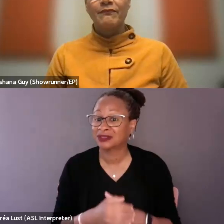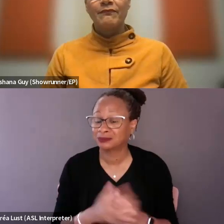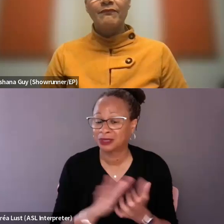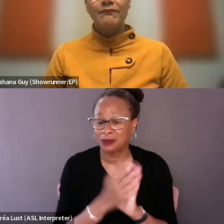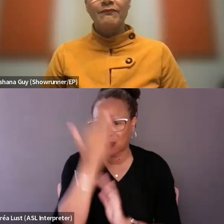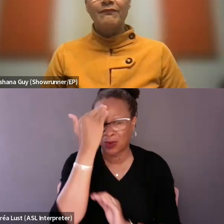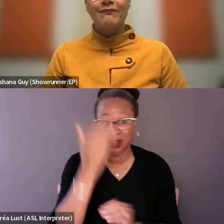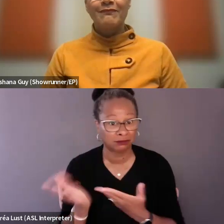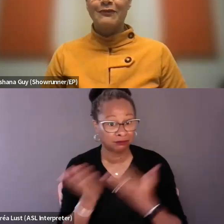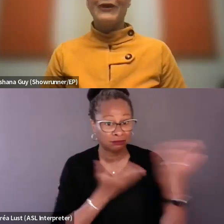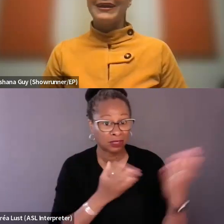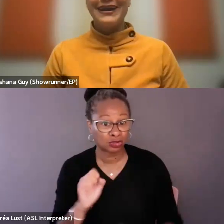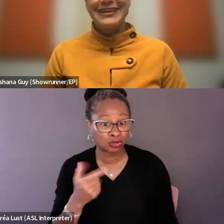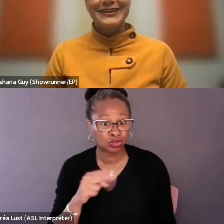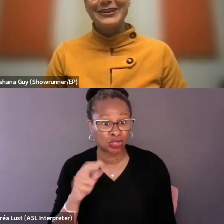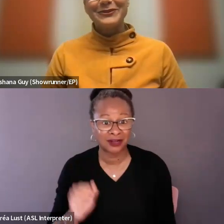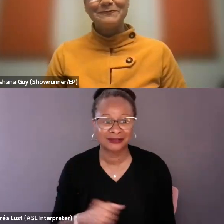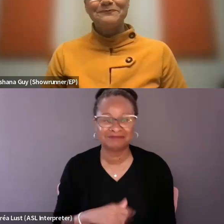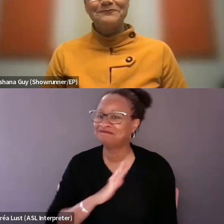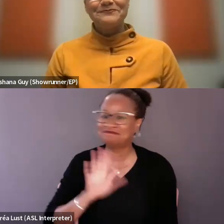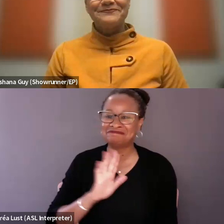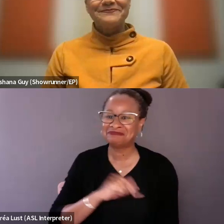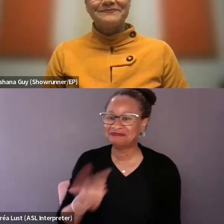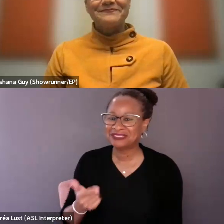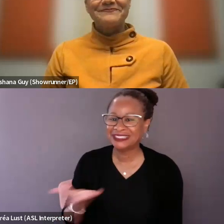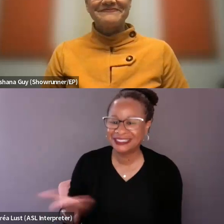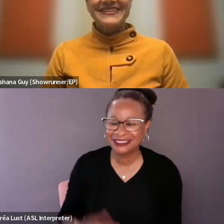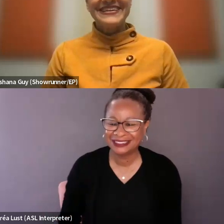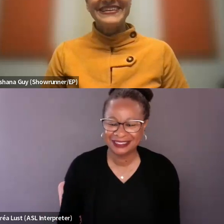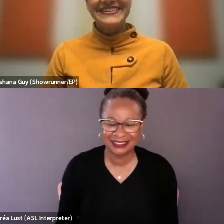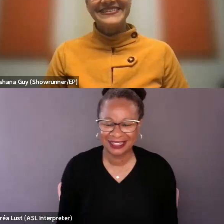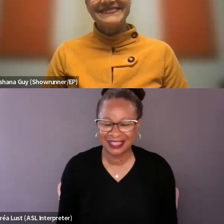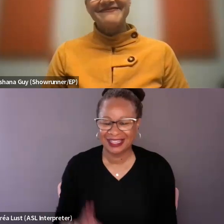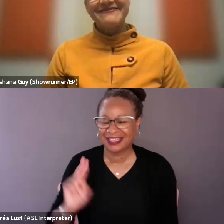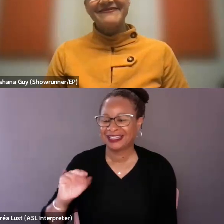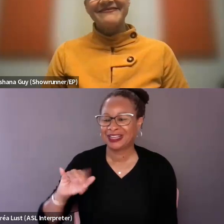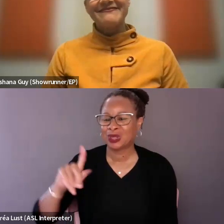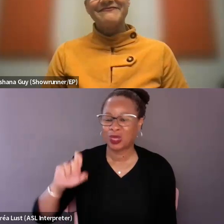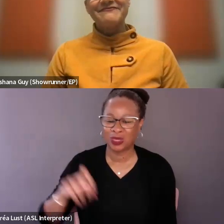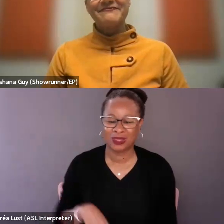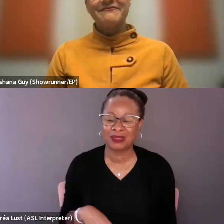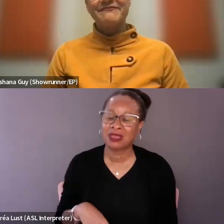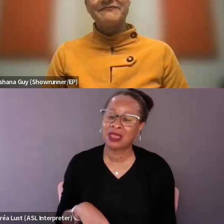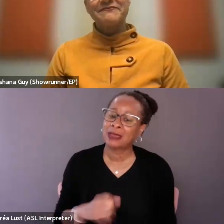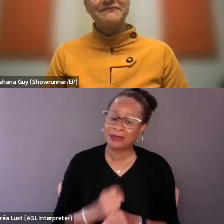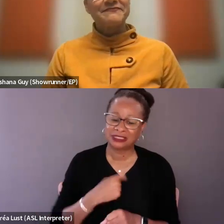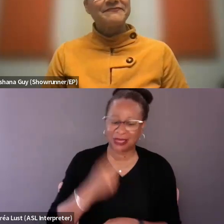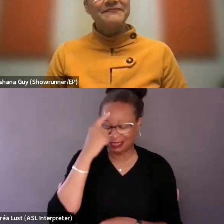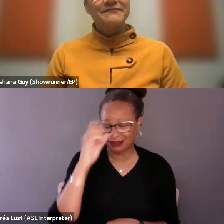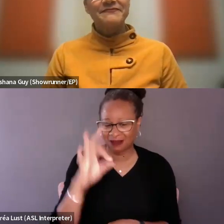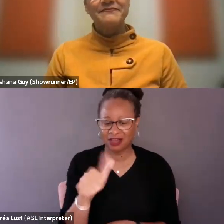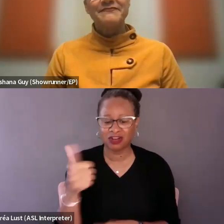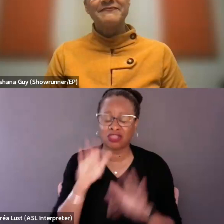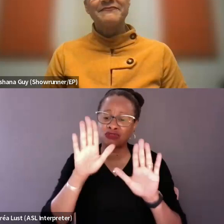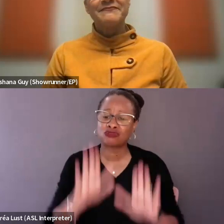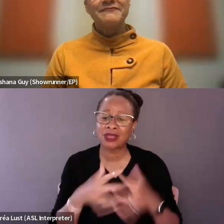take that, Shoshana? Go ahead. I can take the next one. Oh, okay. I mean, it just makes me think of another great